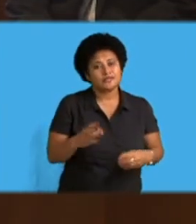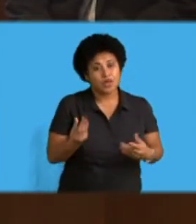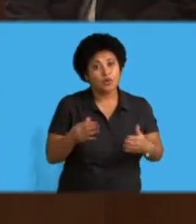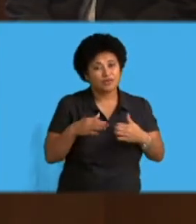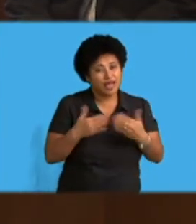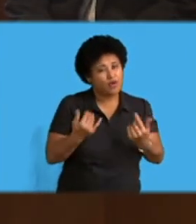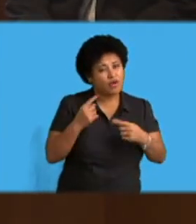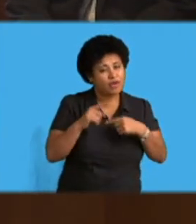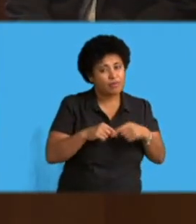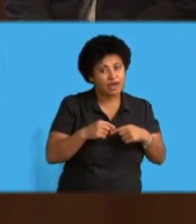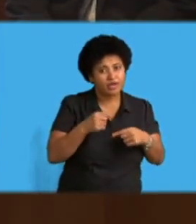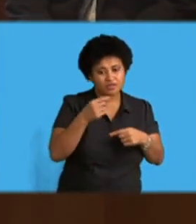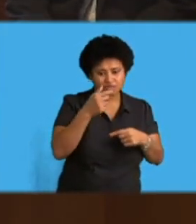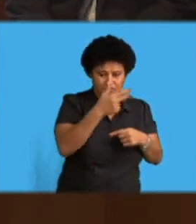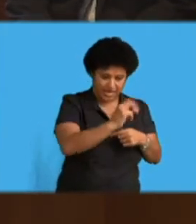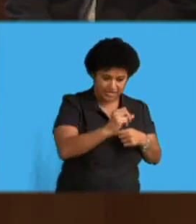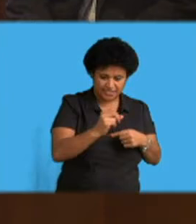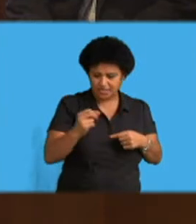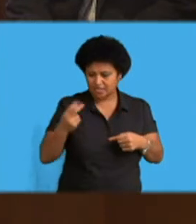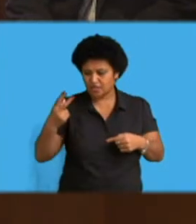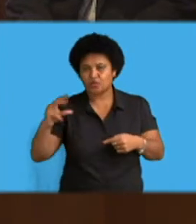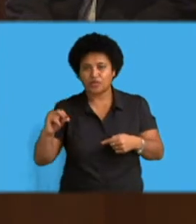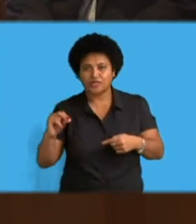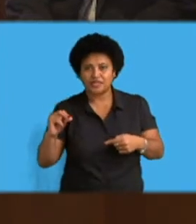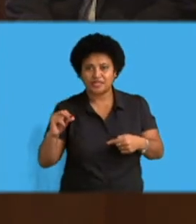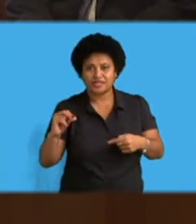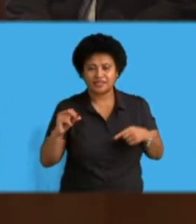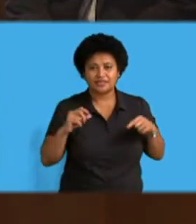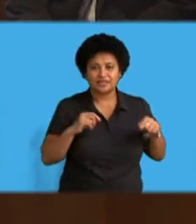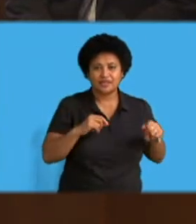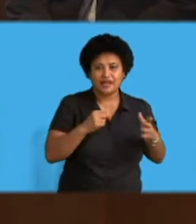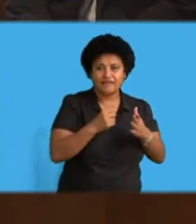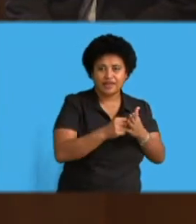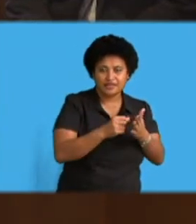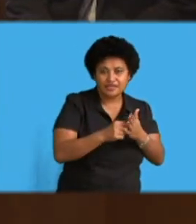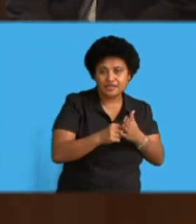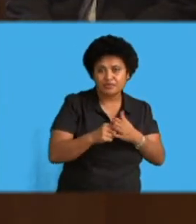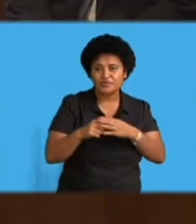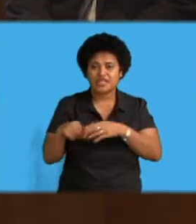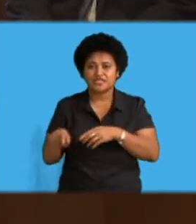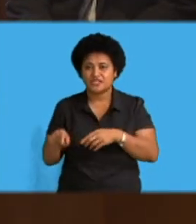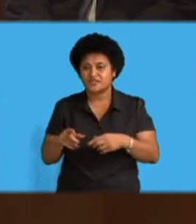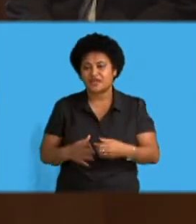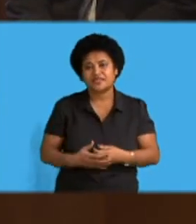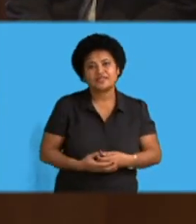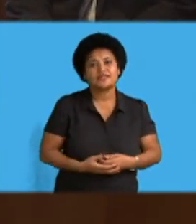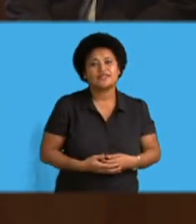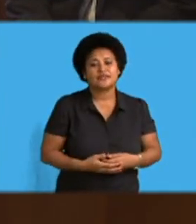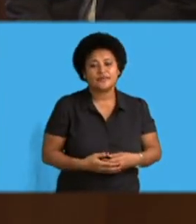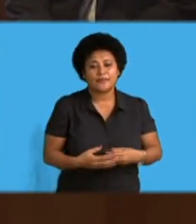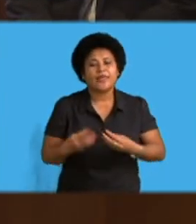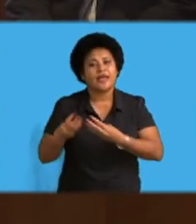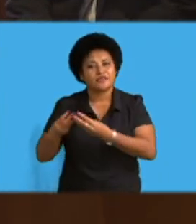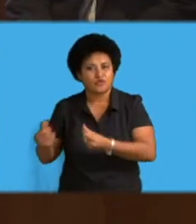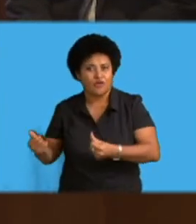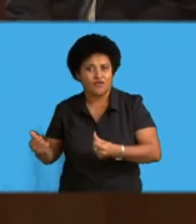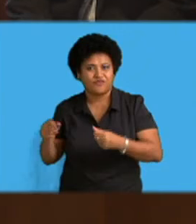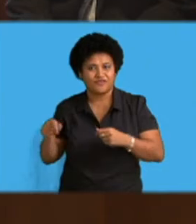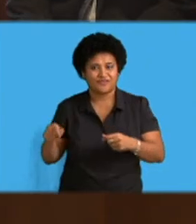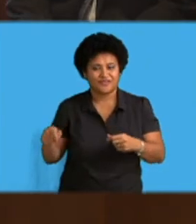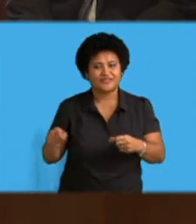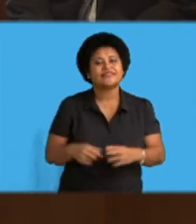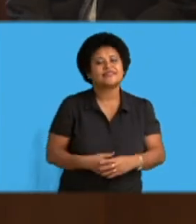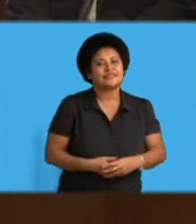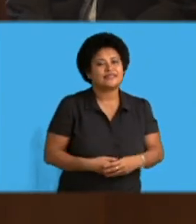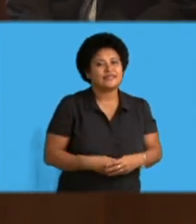an 80-20 split between the financing of mitigation versus financing for adaptation projects. We urge that as part of Fiji's